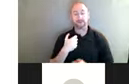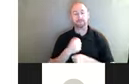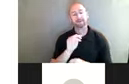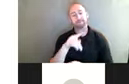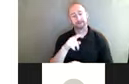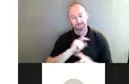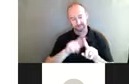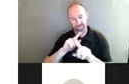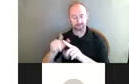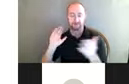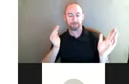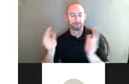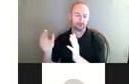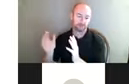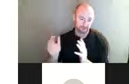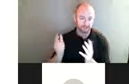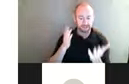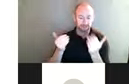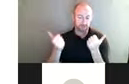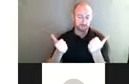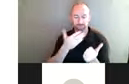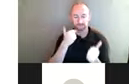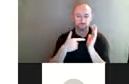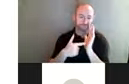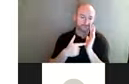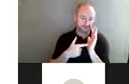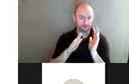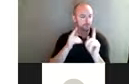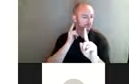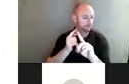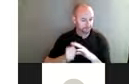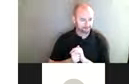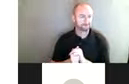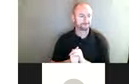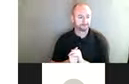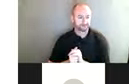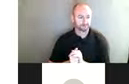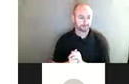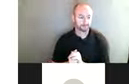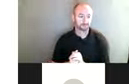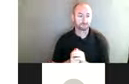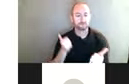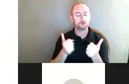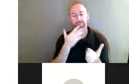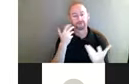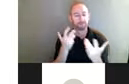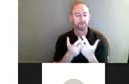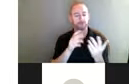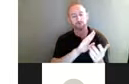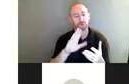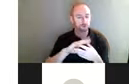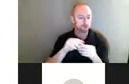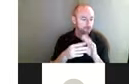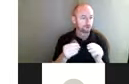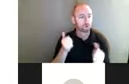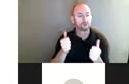story is, and think about what's really in your data. And then think about which one works for the story you're trying to tell or what patterns you're